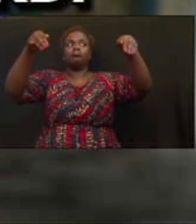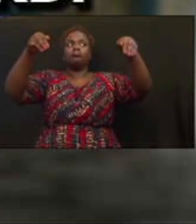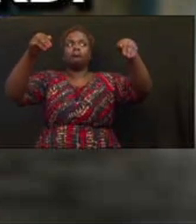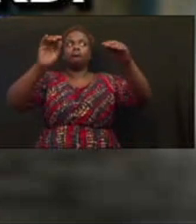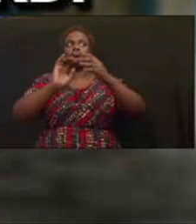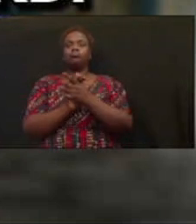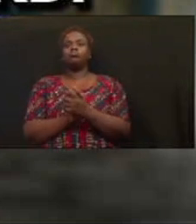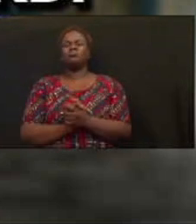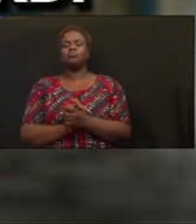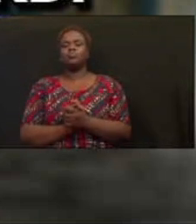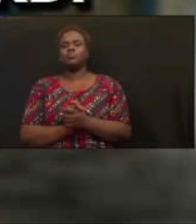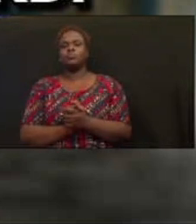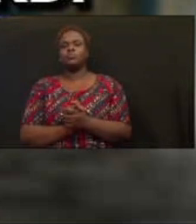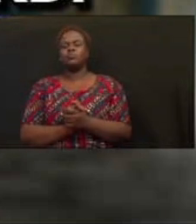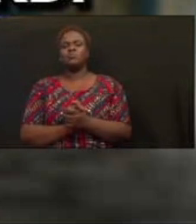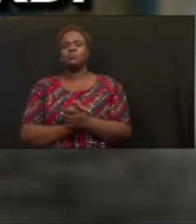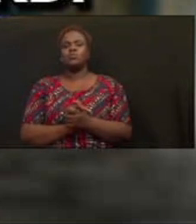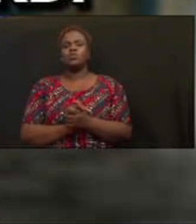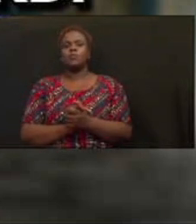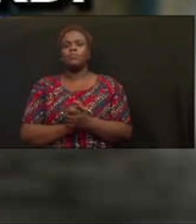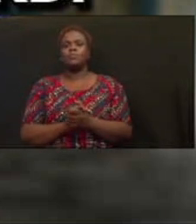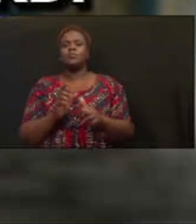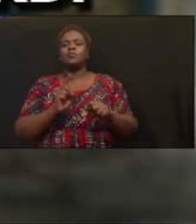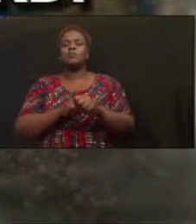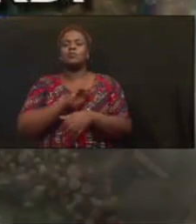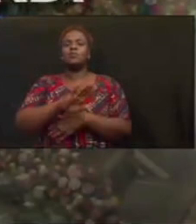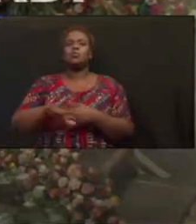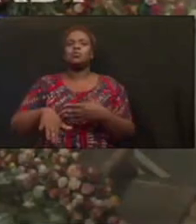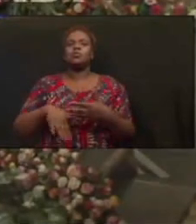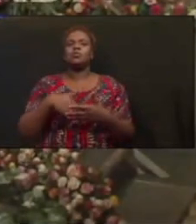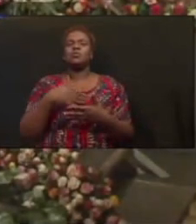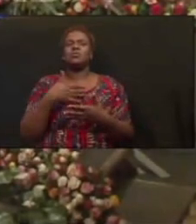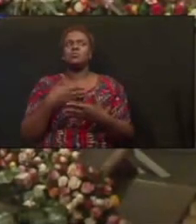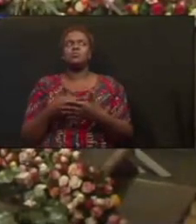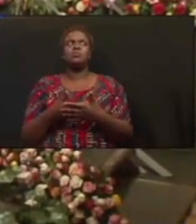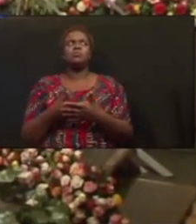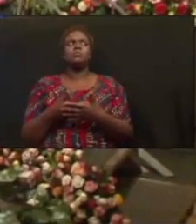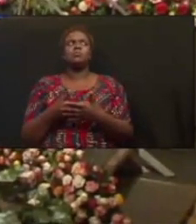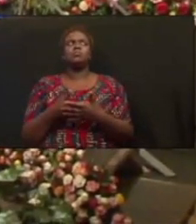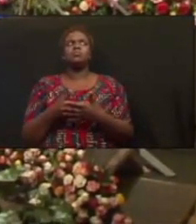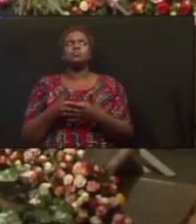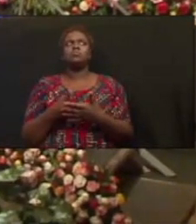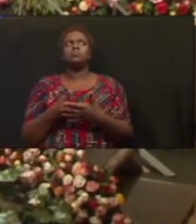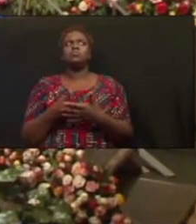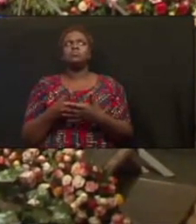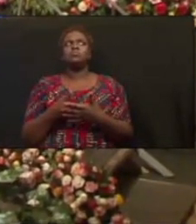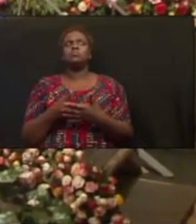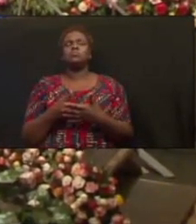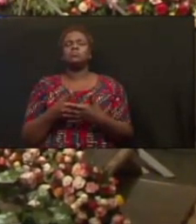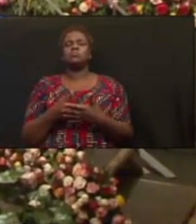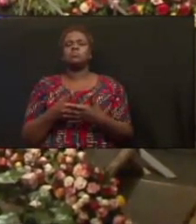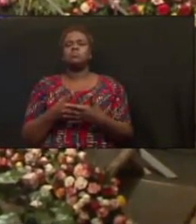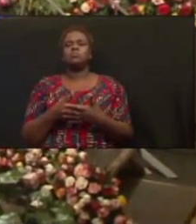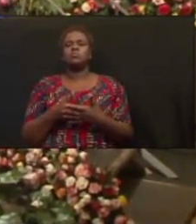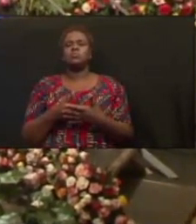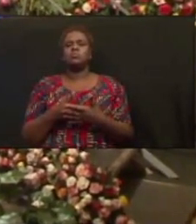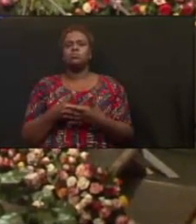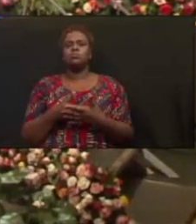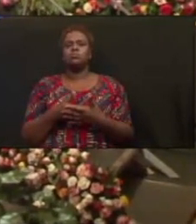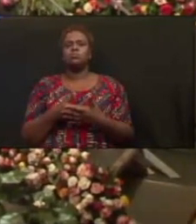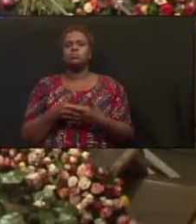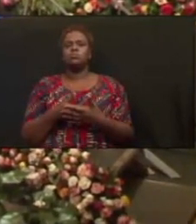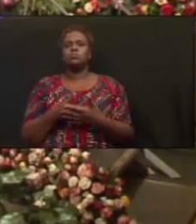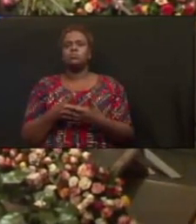Hold on. Every time a verse looks too simple, you don't understand it. Just read